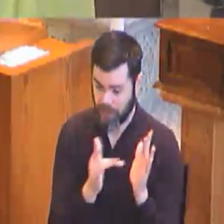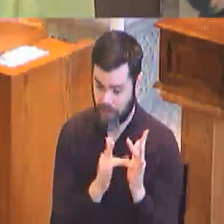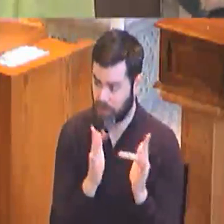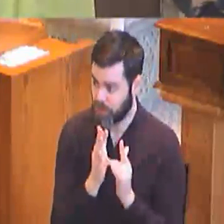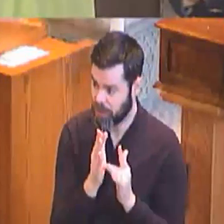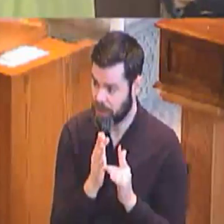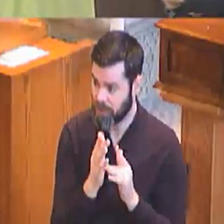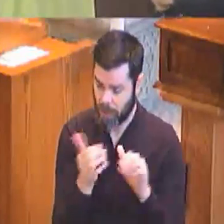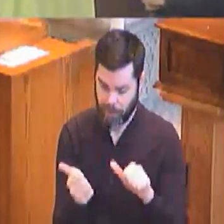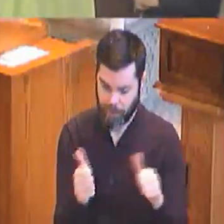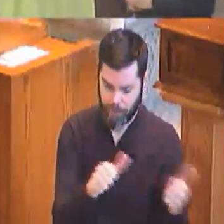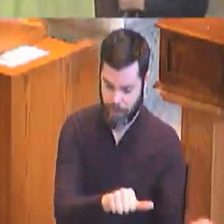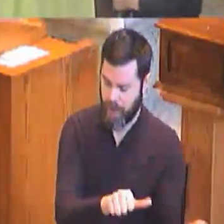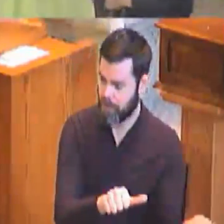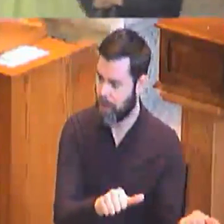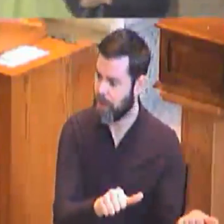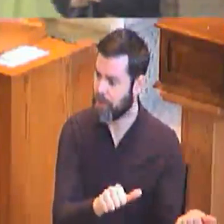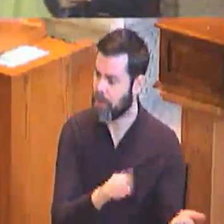was baptized